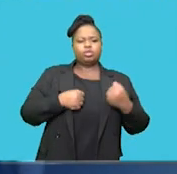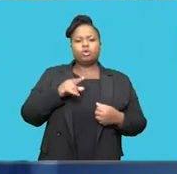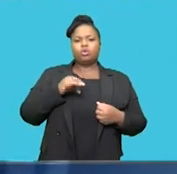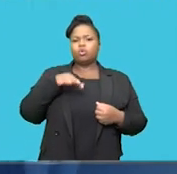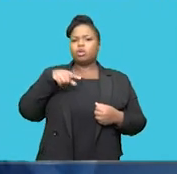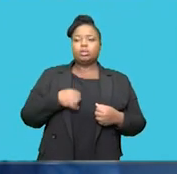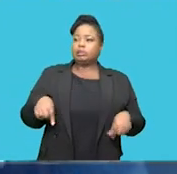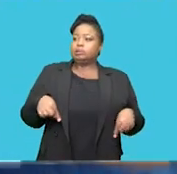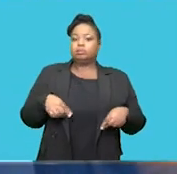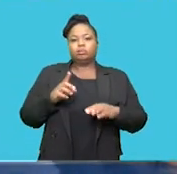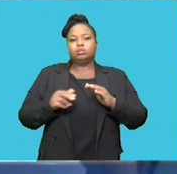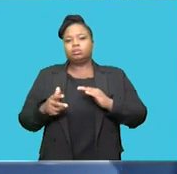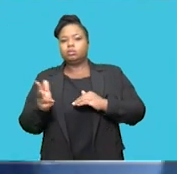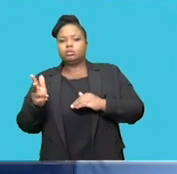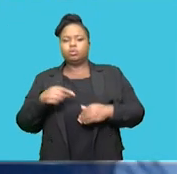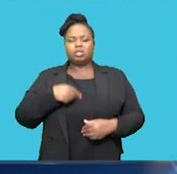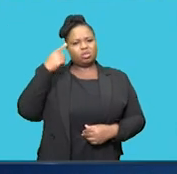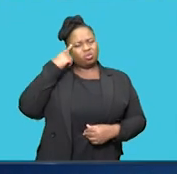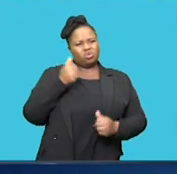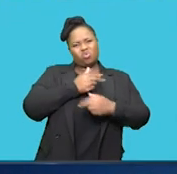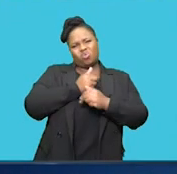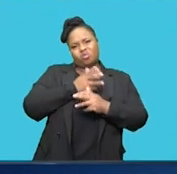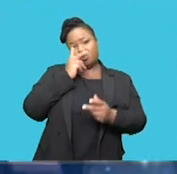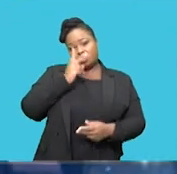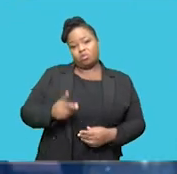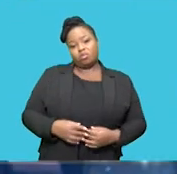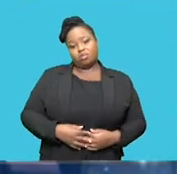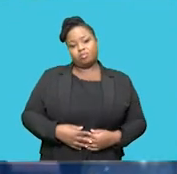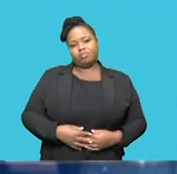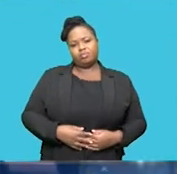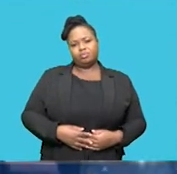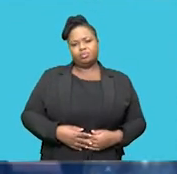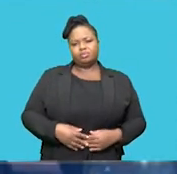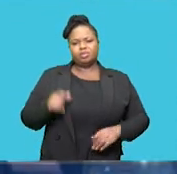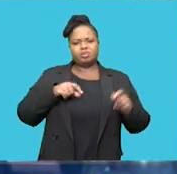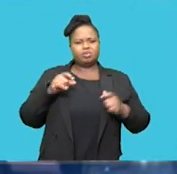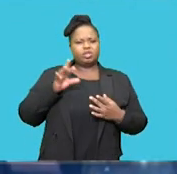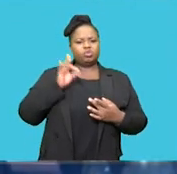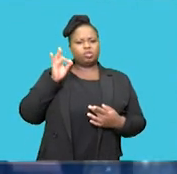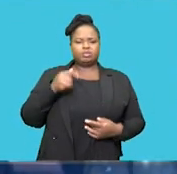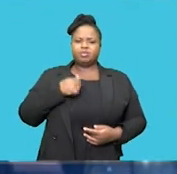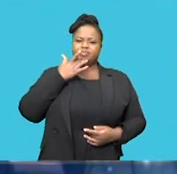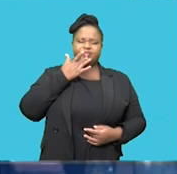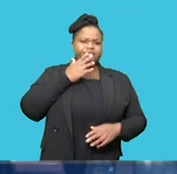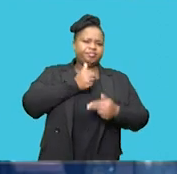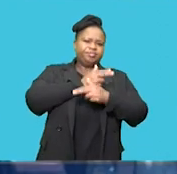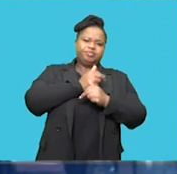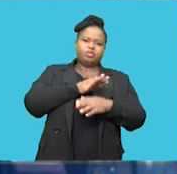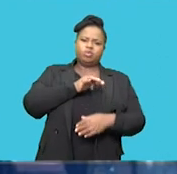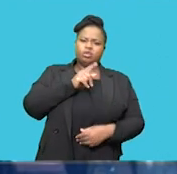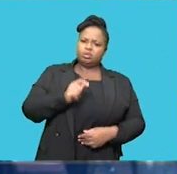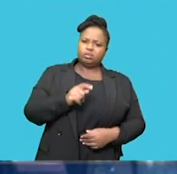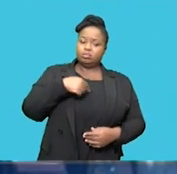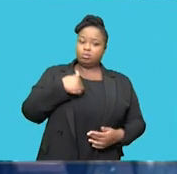Quest sekasaba ukungena ngoba bazoshela ukuthi Uber yabona. Yeah, I think people have a choice. I prefer to use Uber Bolt at